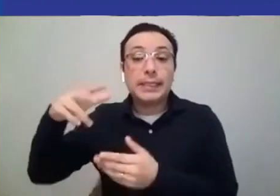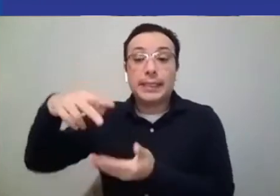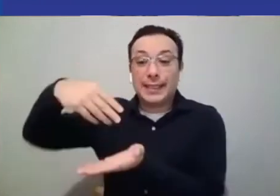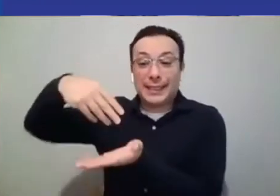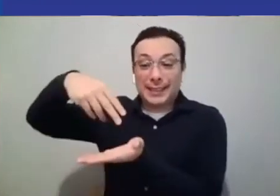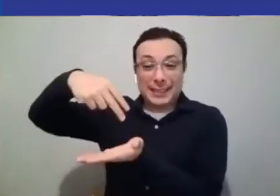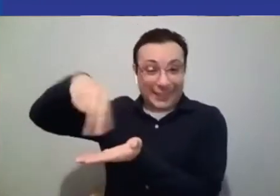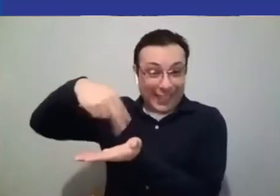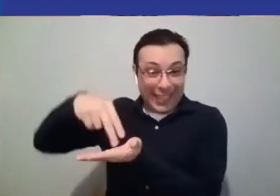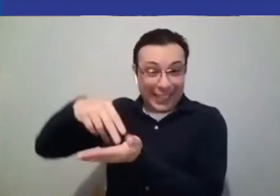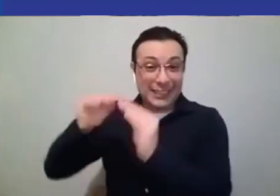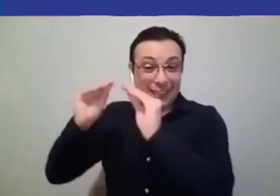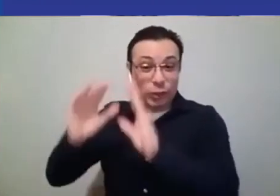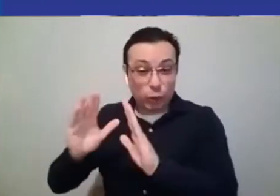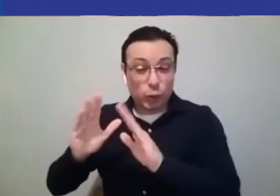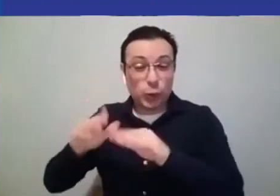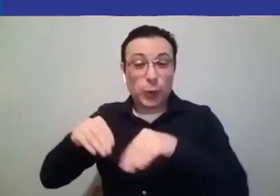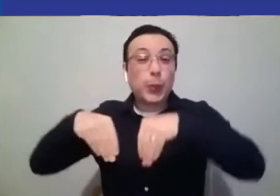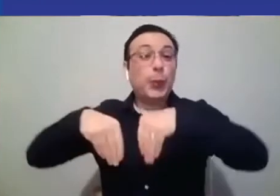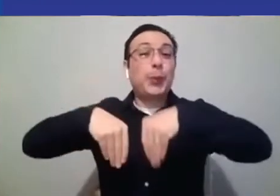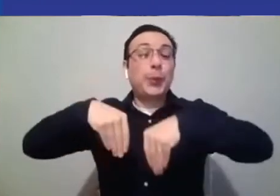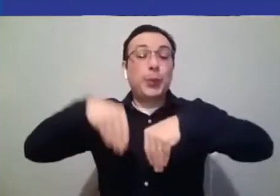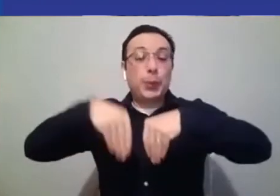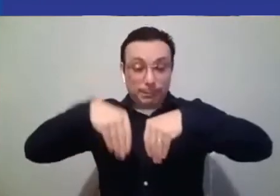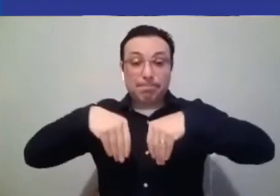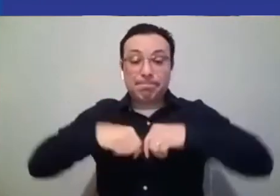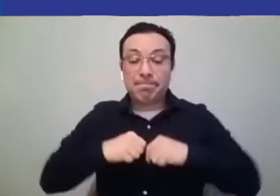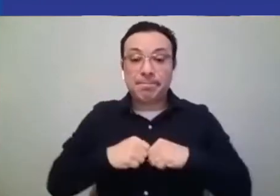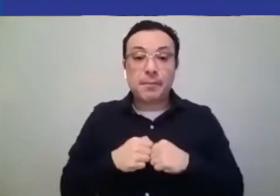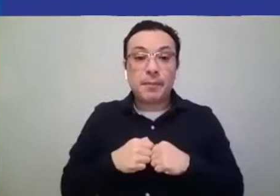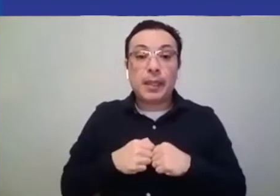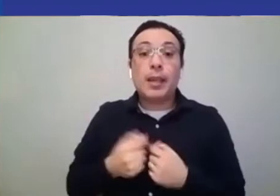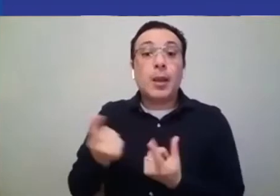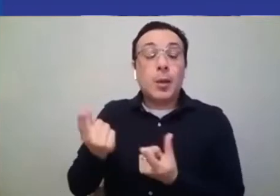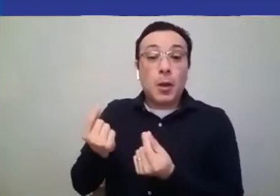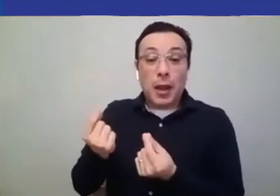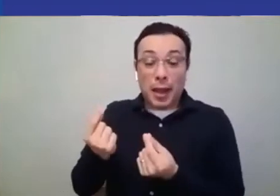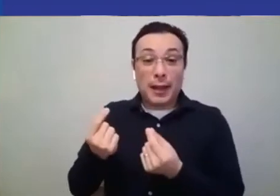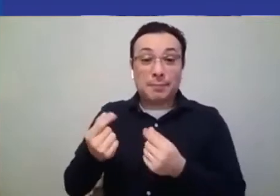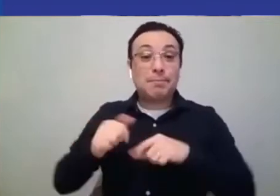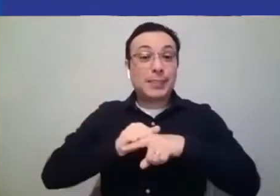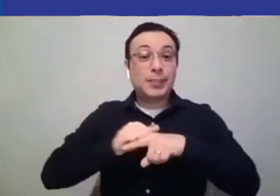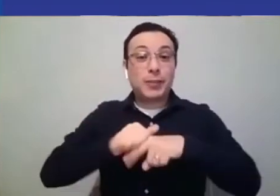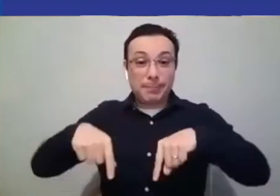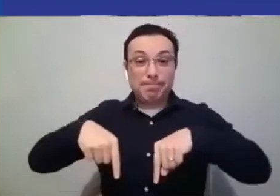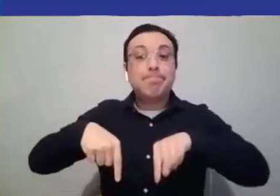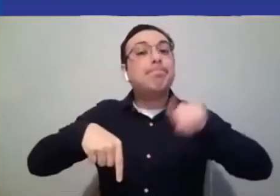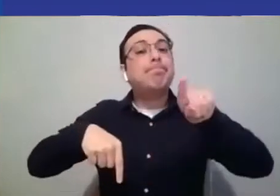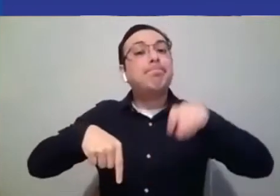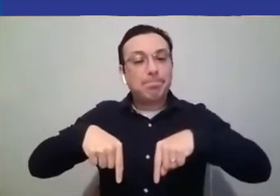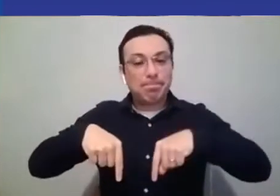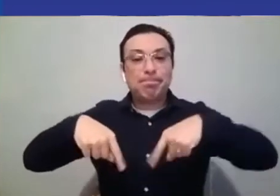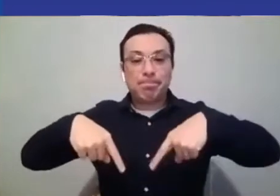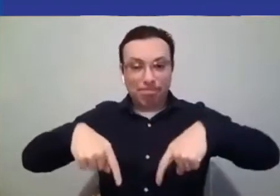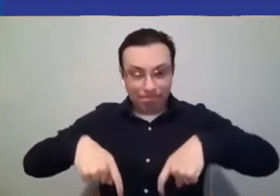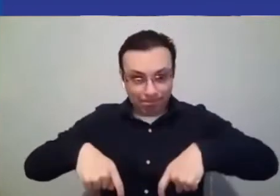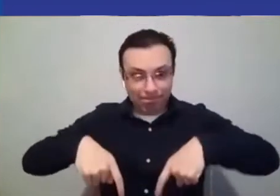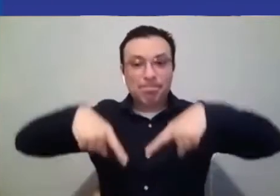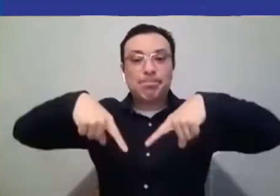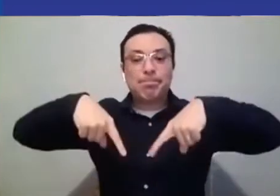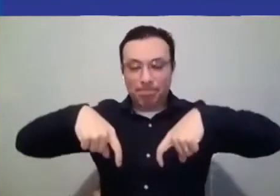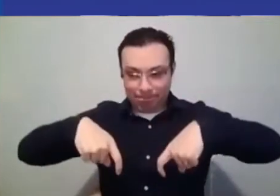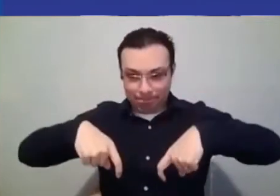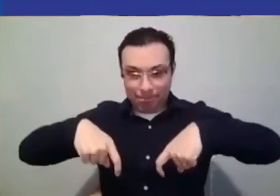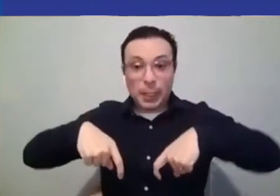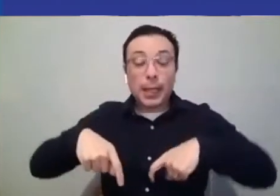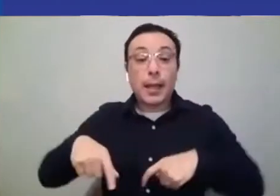Shore. She would be doing her bar in the morning on the mantle, like holding onto the mantle, the fake fireplace,